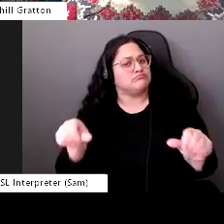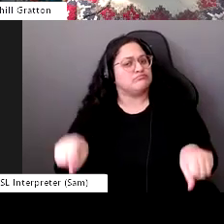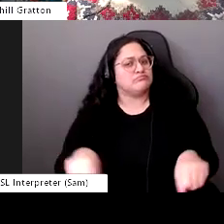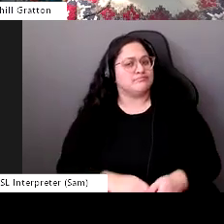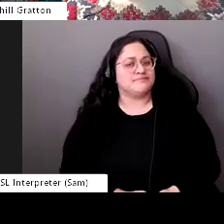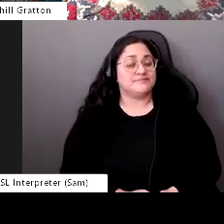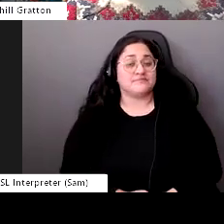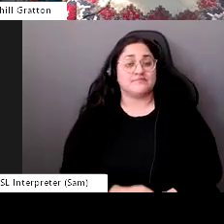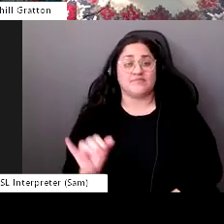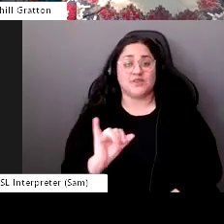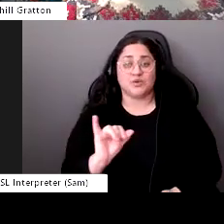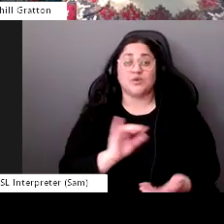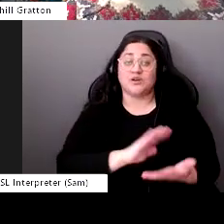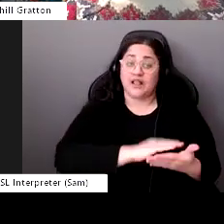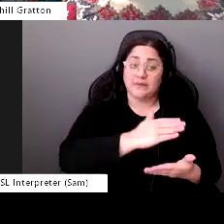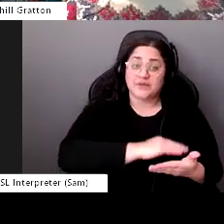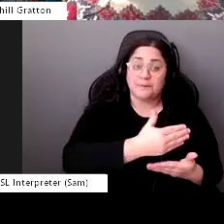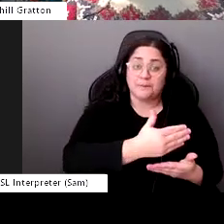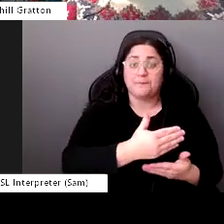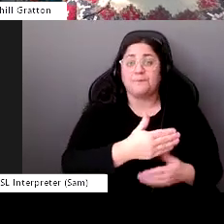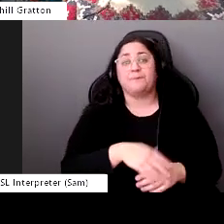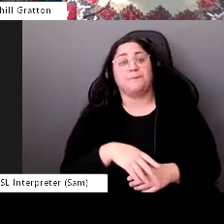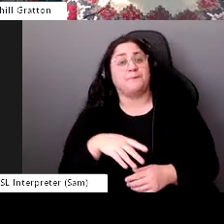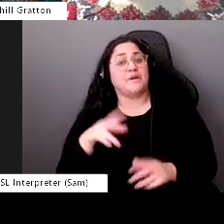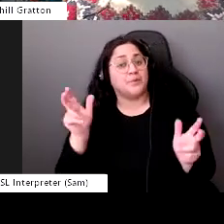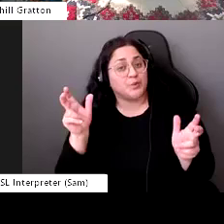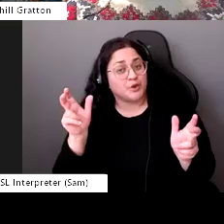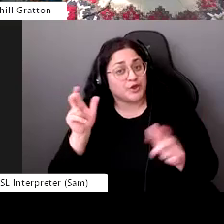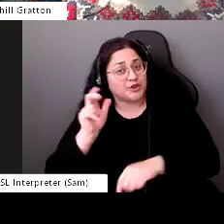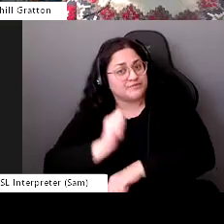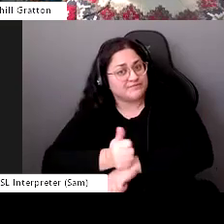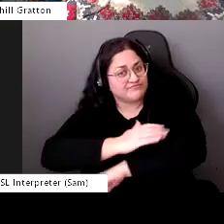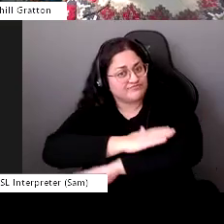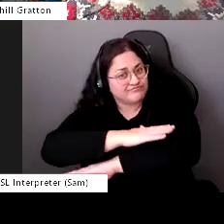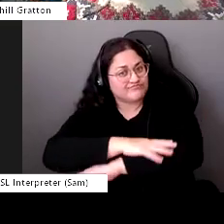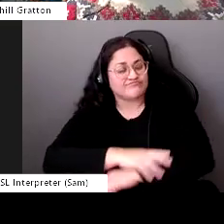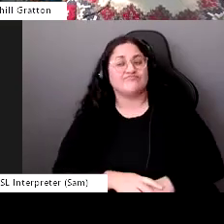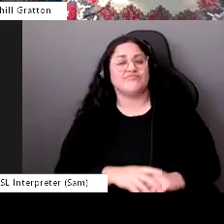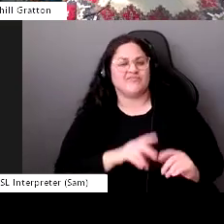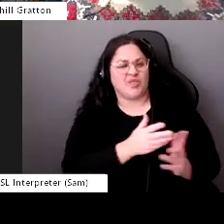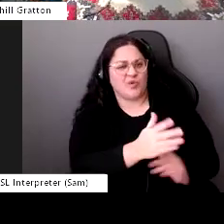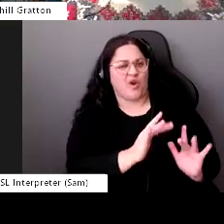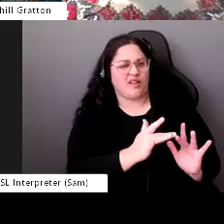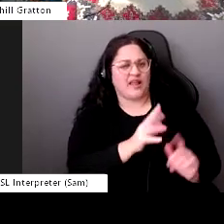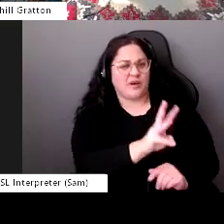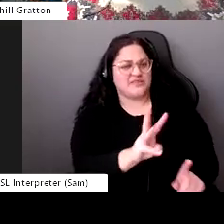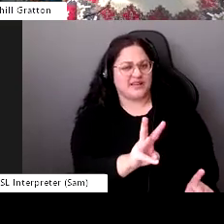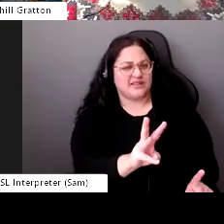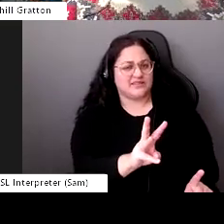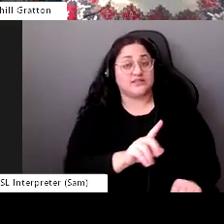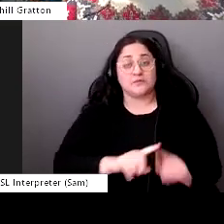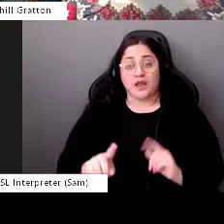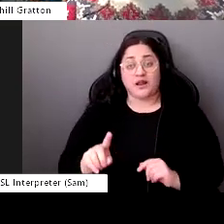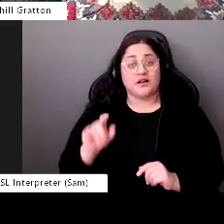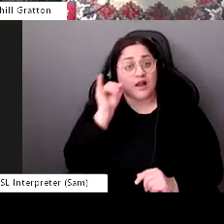your laptop or desktop computer through a website, but also if you're using a tablet or if you're using an iPhone